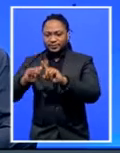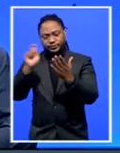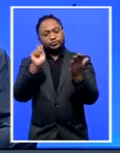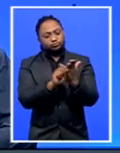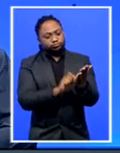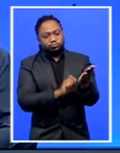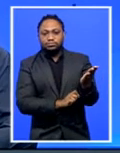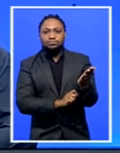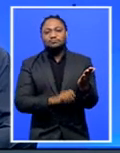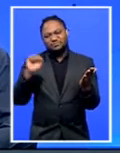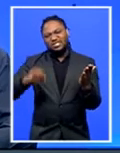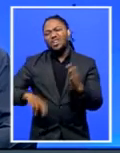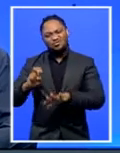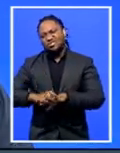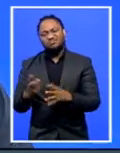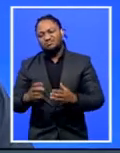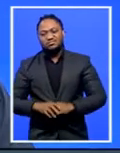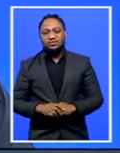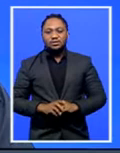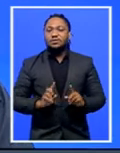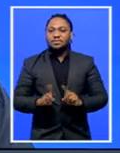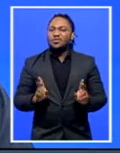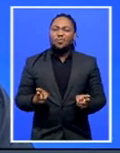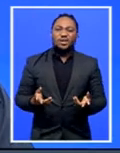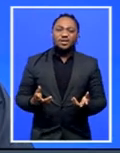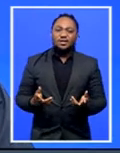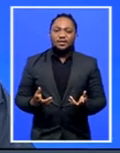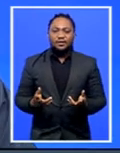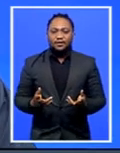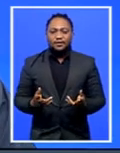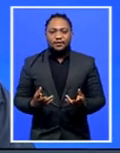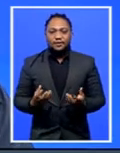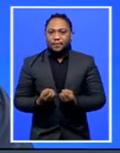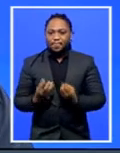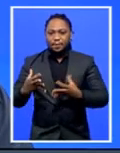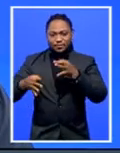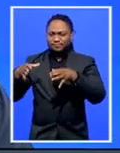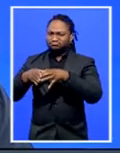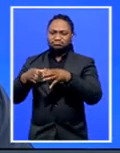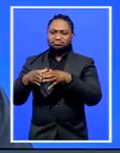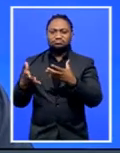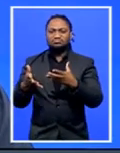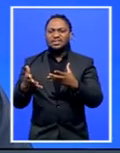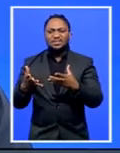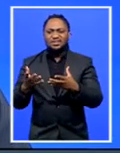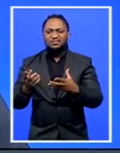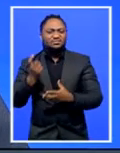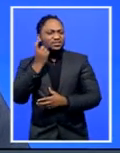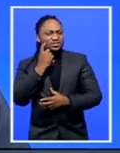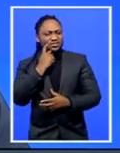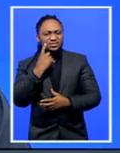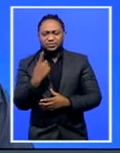the signatures, but normally you can, well, obviously a large number of parties were able to muster those